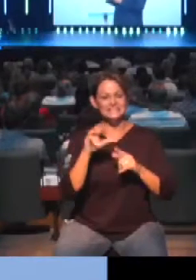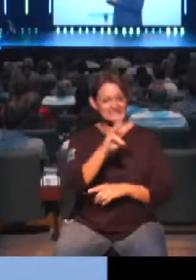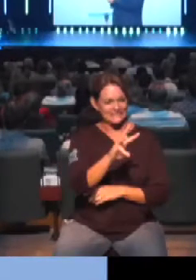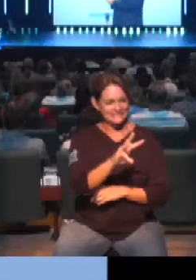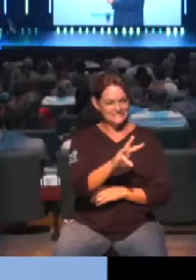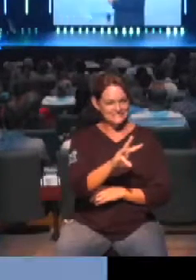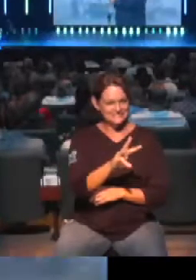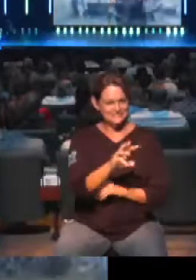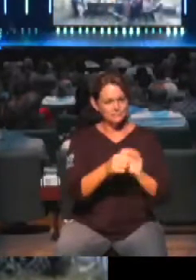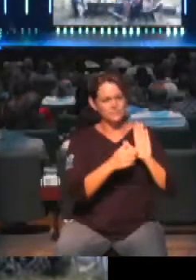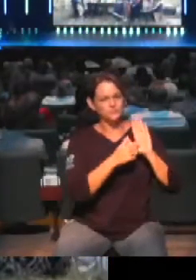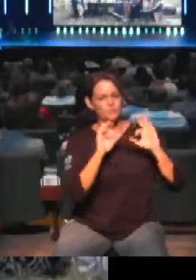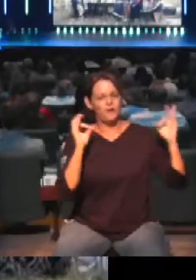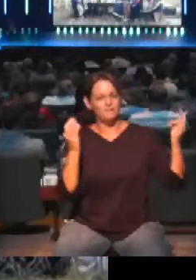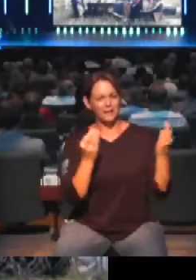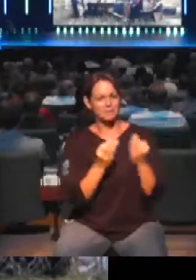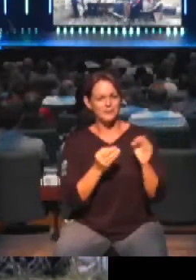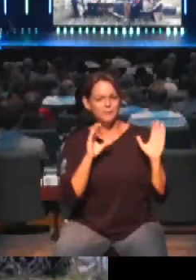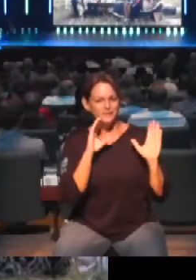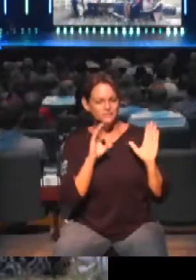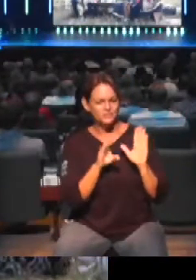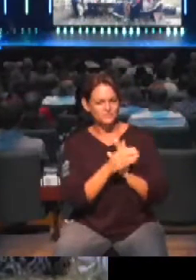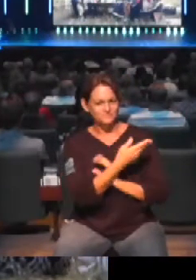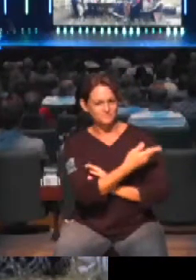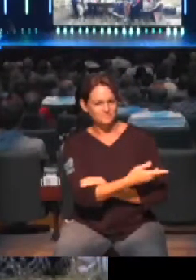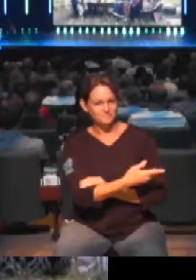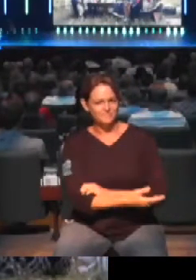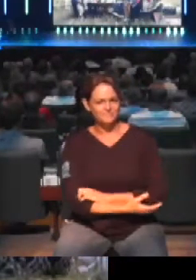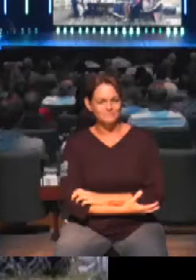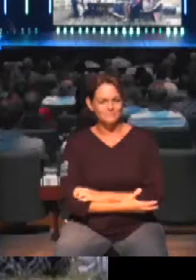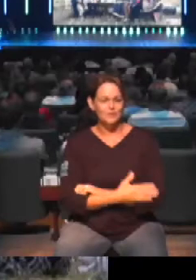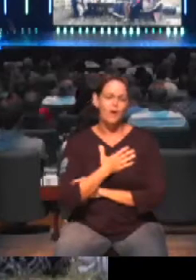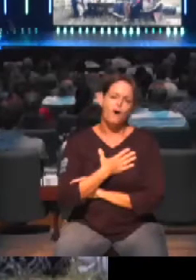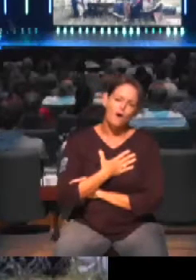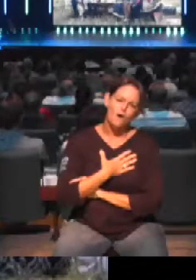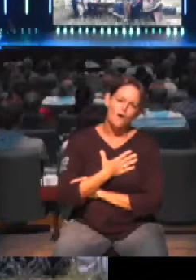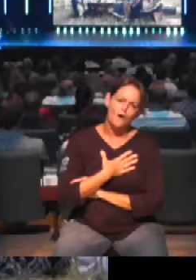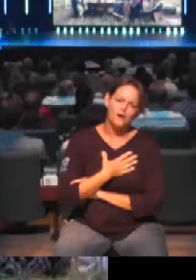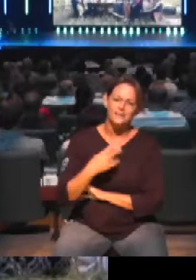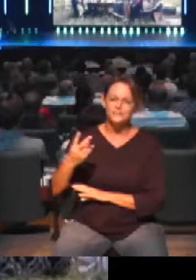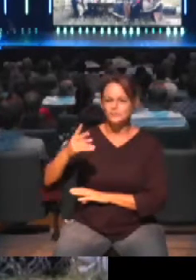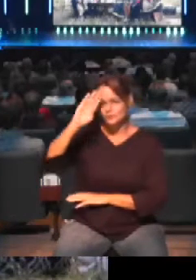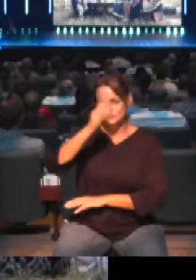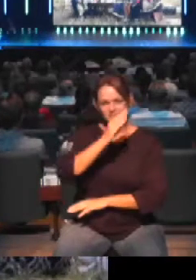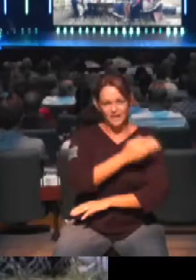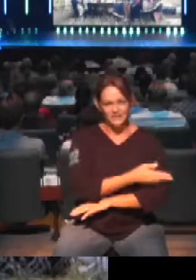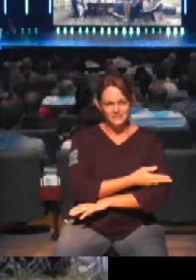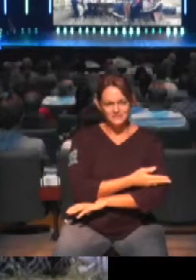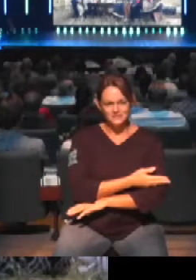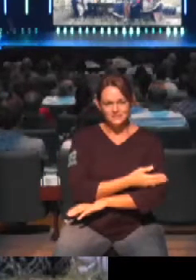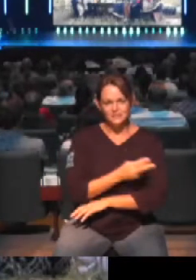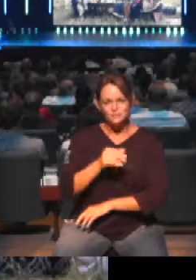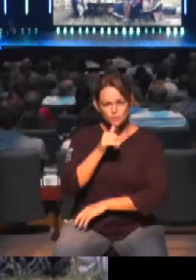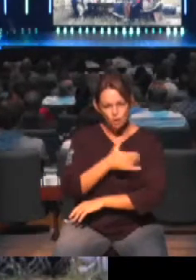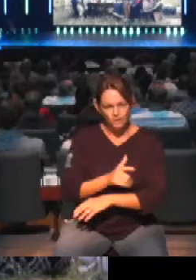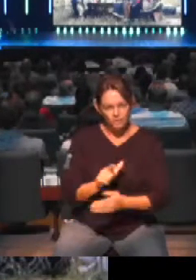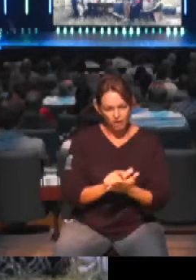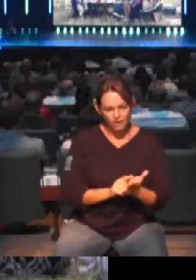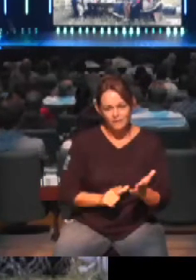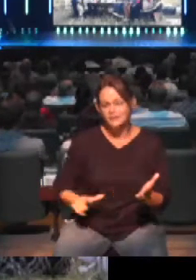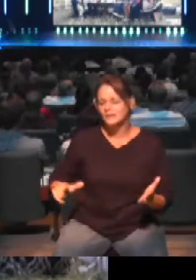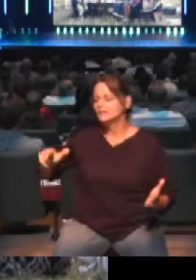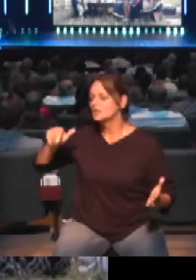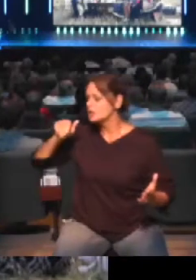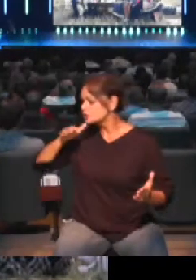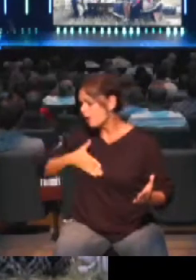grandchildren, but if you guys can show my family picture there. There we have 2 sons and 2 daughters-in-law, and then daughter and